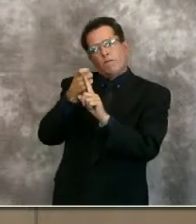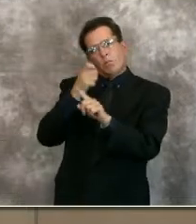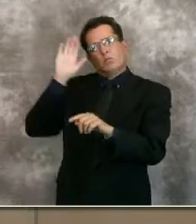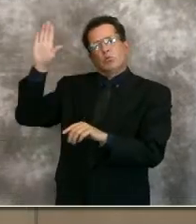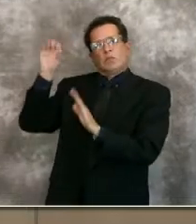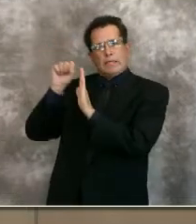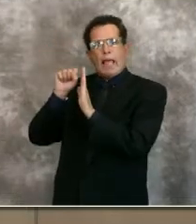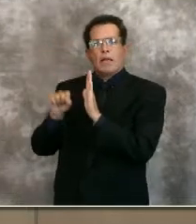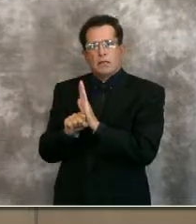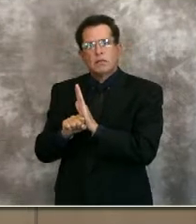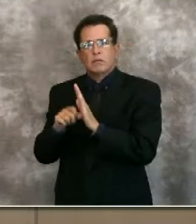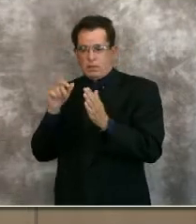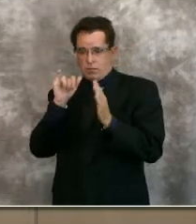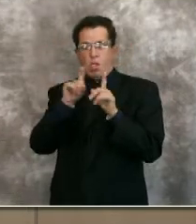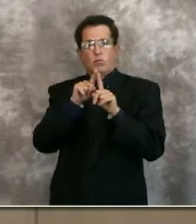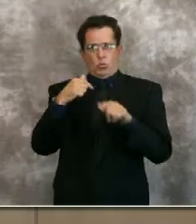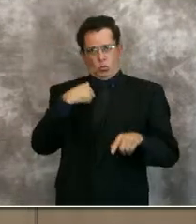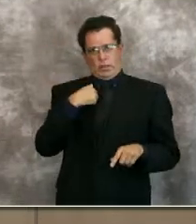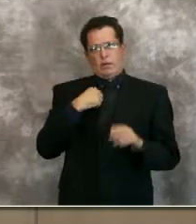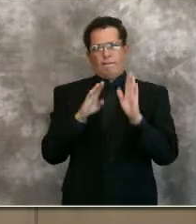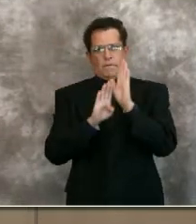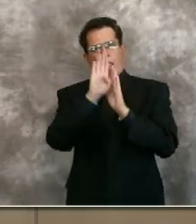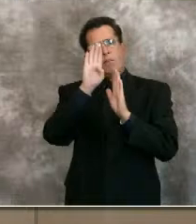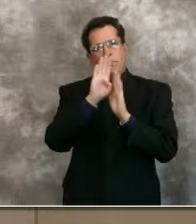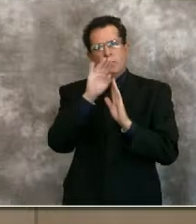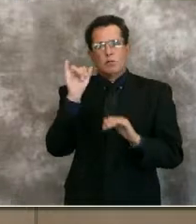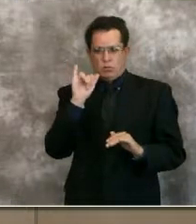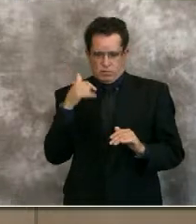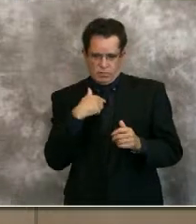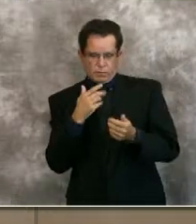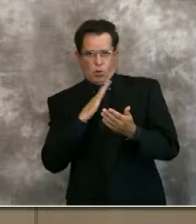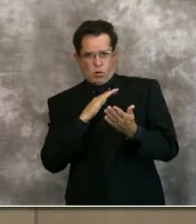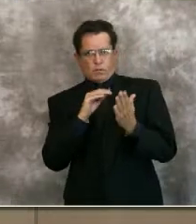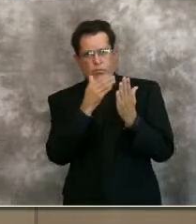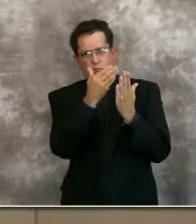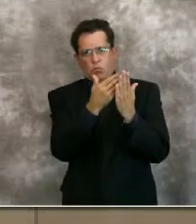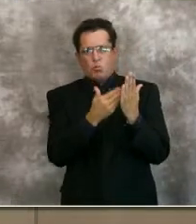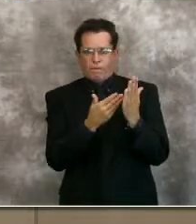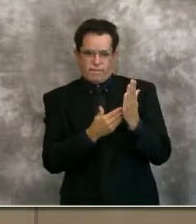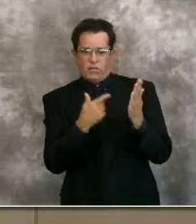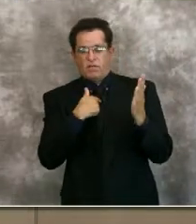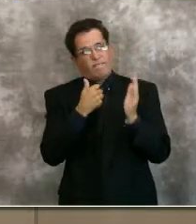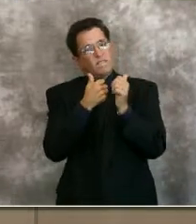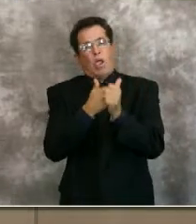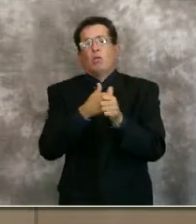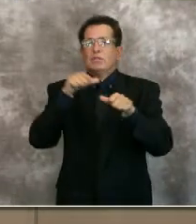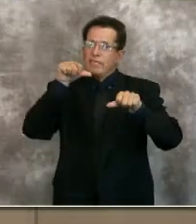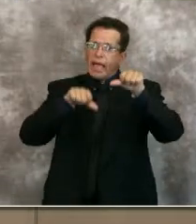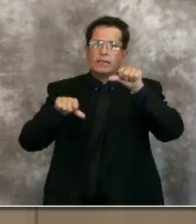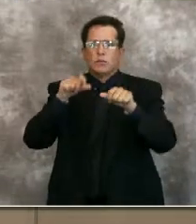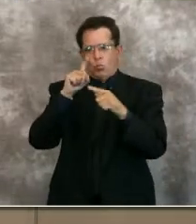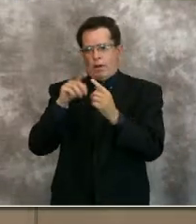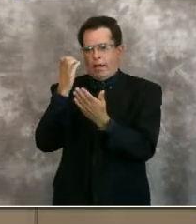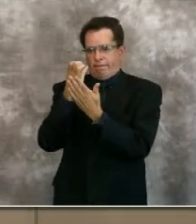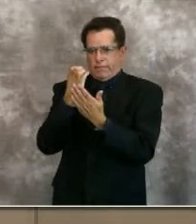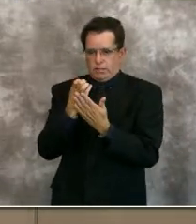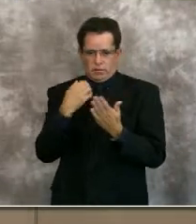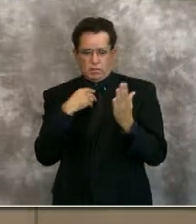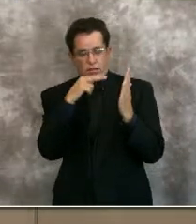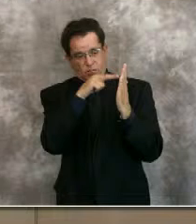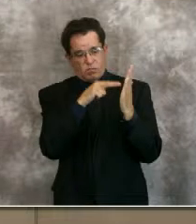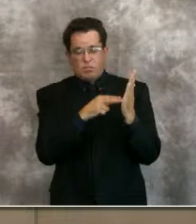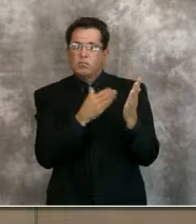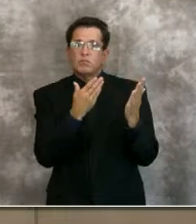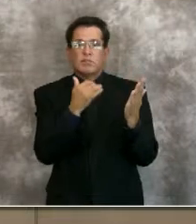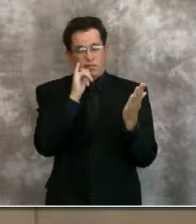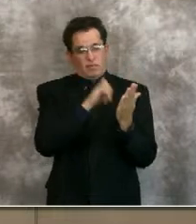And then the ones that we've developed, we have done so based on the science and evidence as well. So very